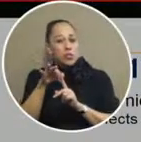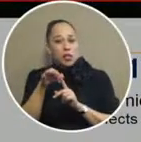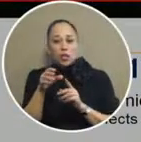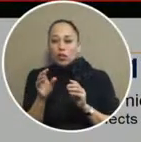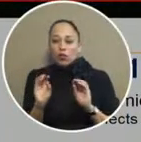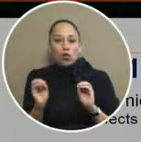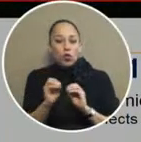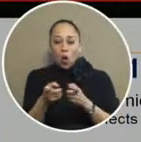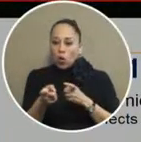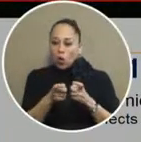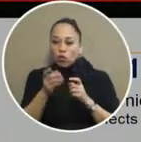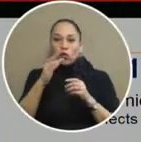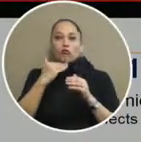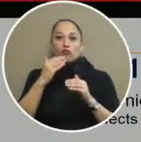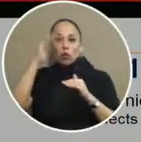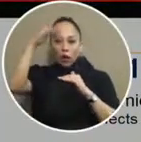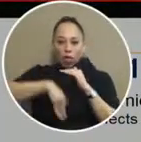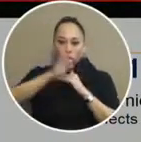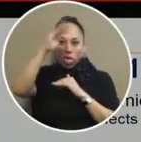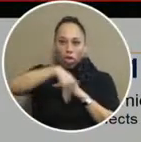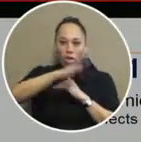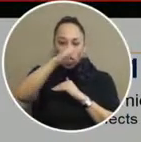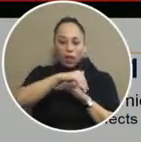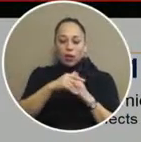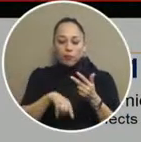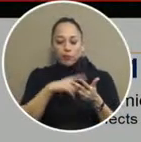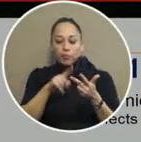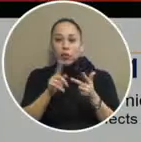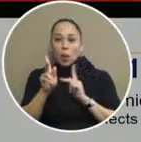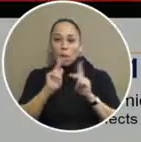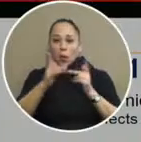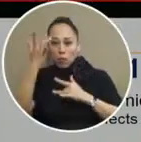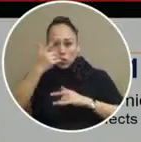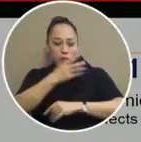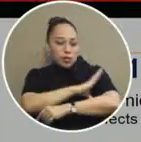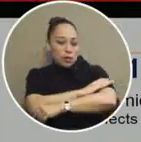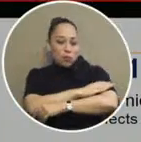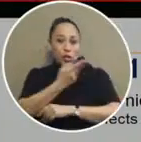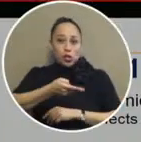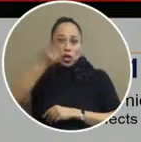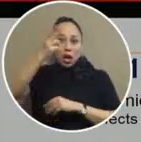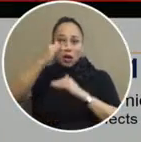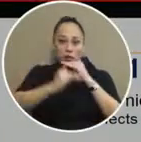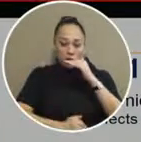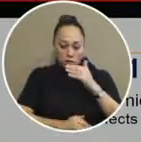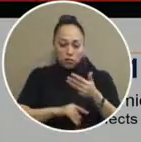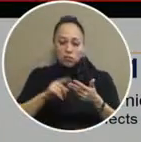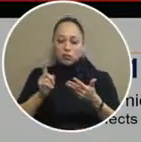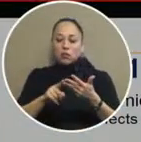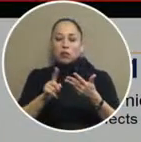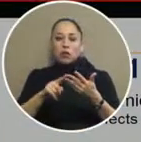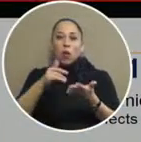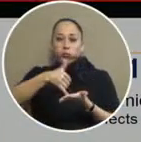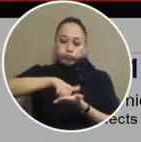controlled, people that have high blood pressure or hypertension, obesity is another one, people that